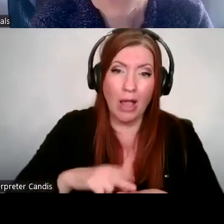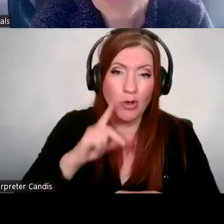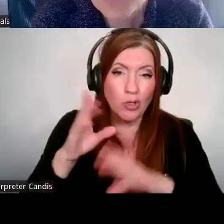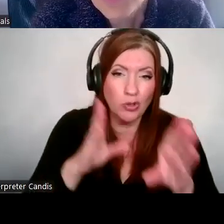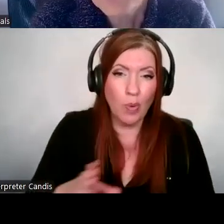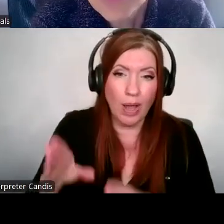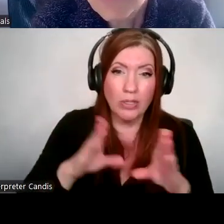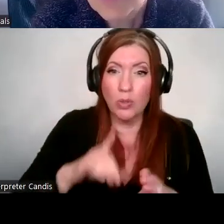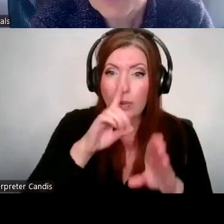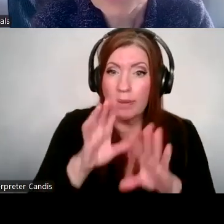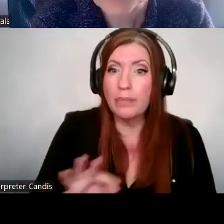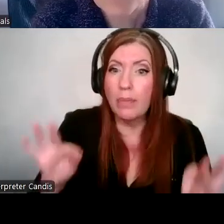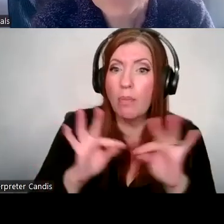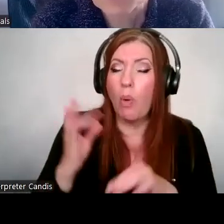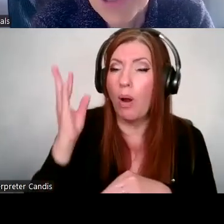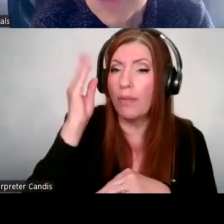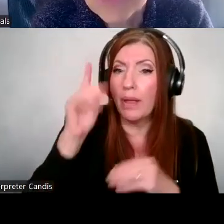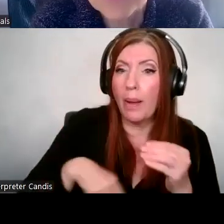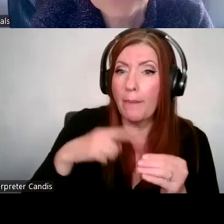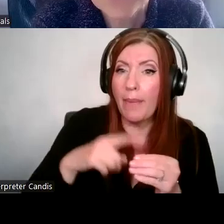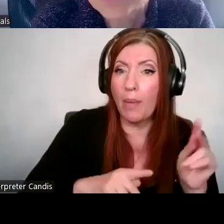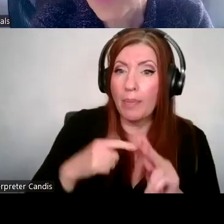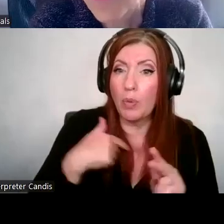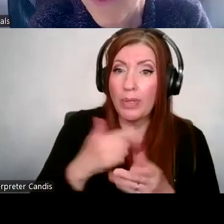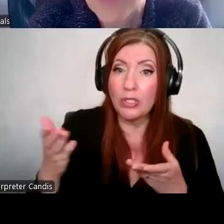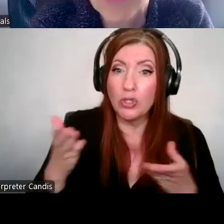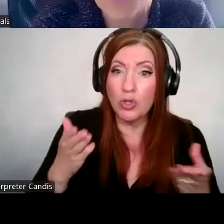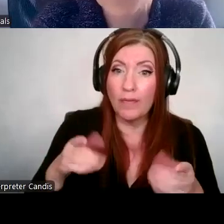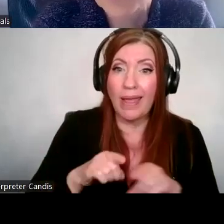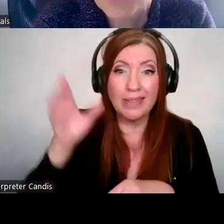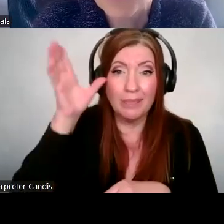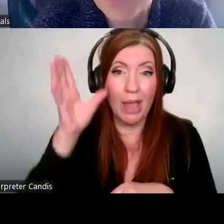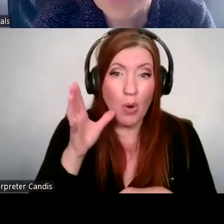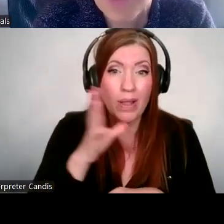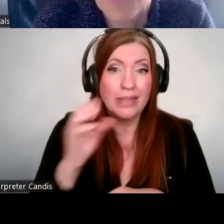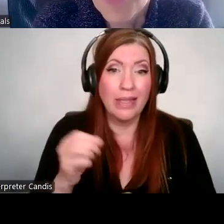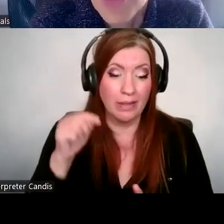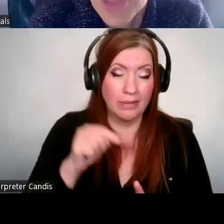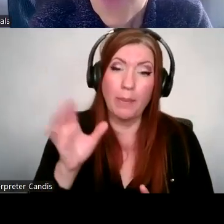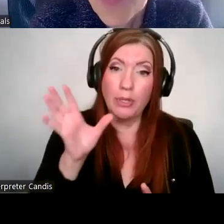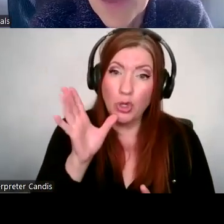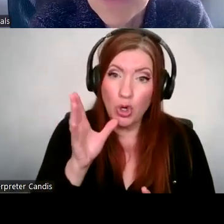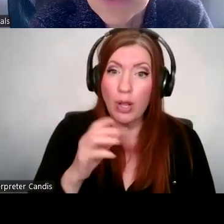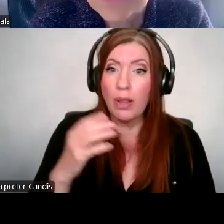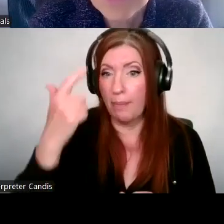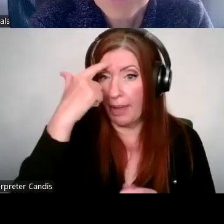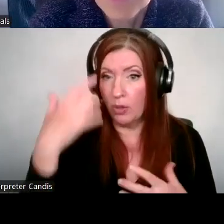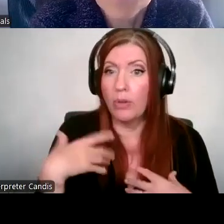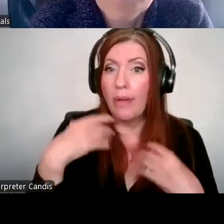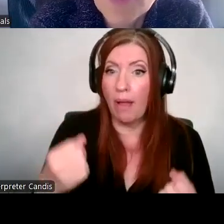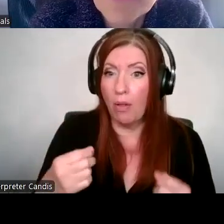to think about the individuals we serve as parents, and in this case, we're going to focus on maternal mental health and what that